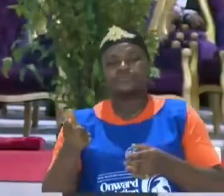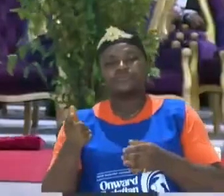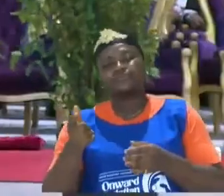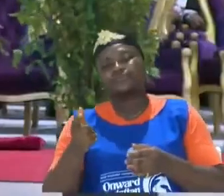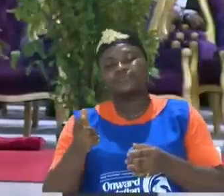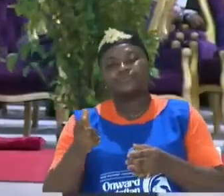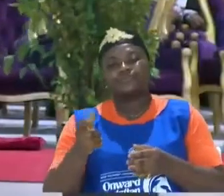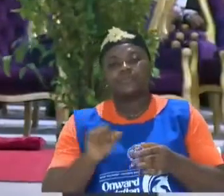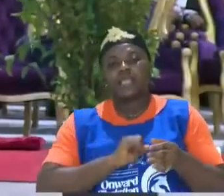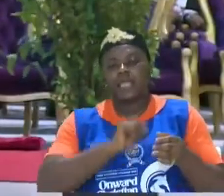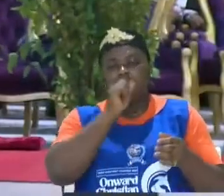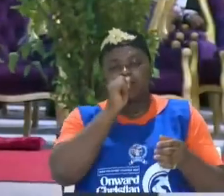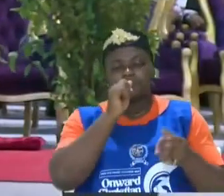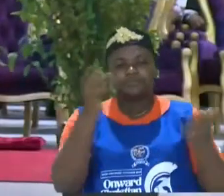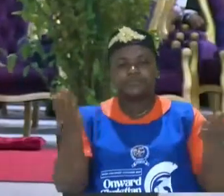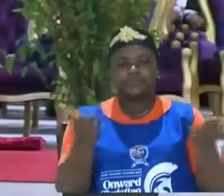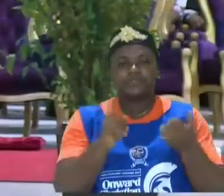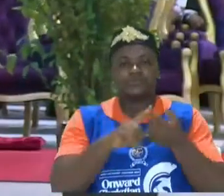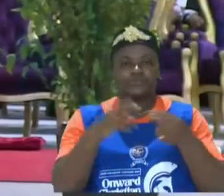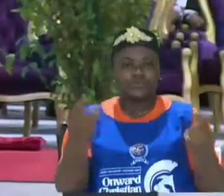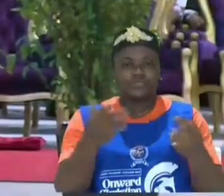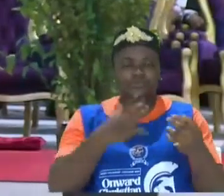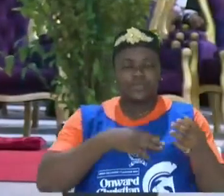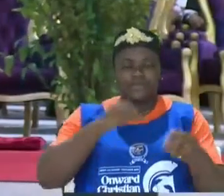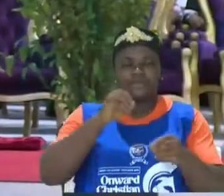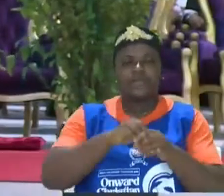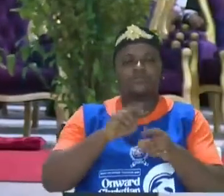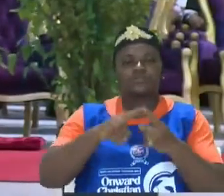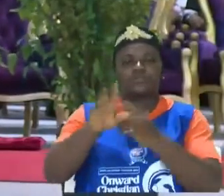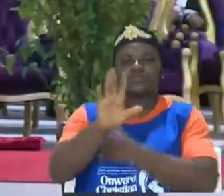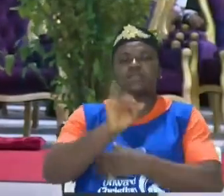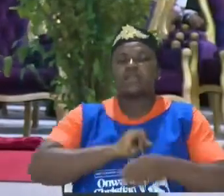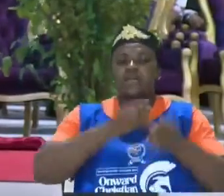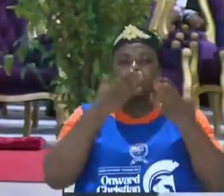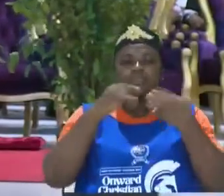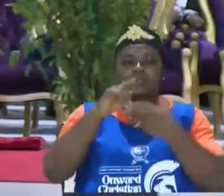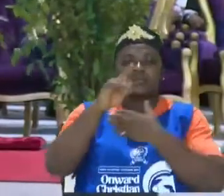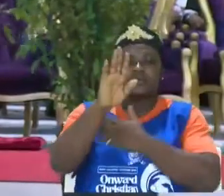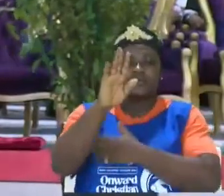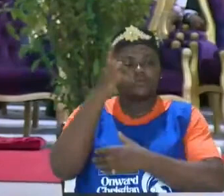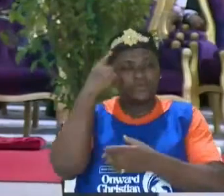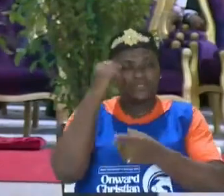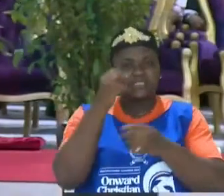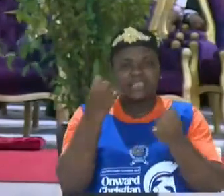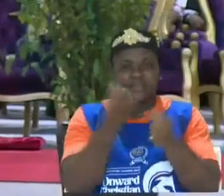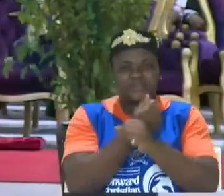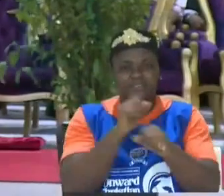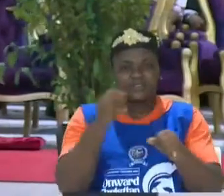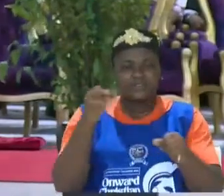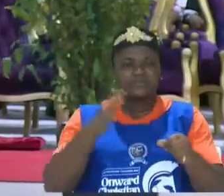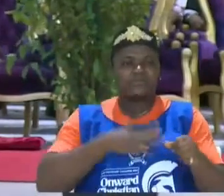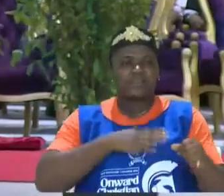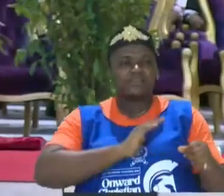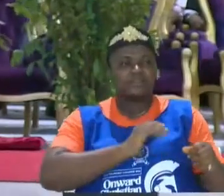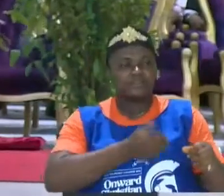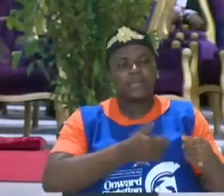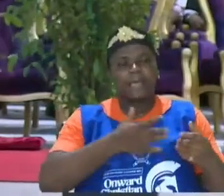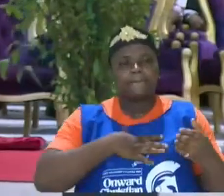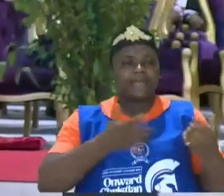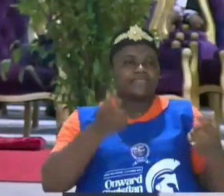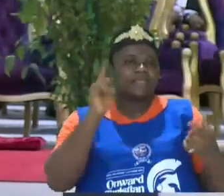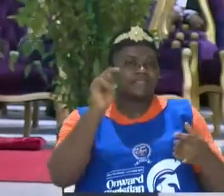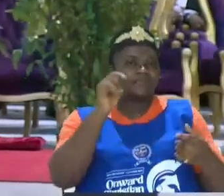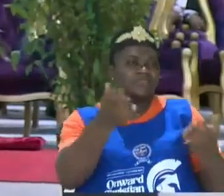my vow to God. I'm thanking God for the salvation of my soul and for miraculous healing. My testimony happened 4 years